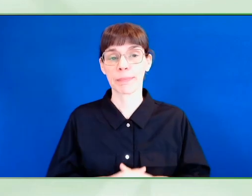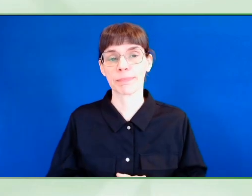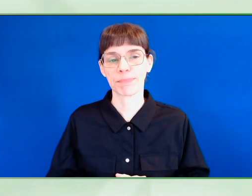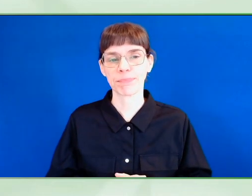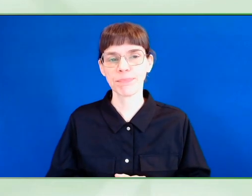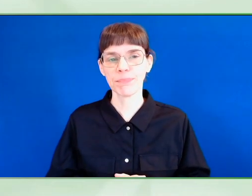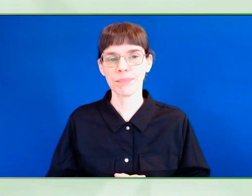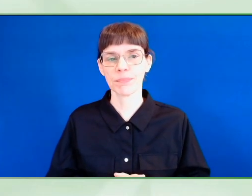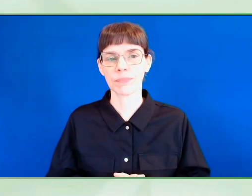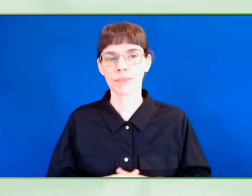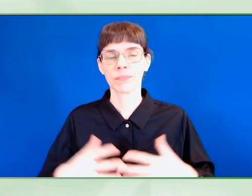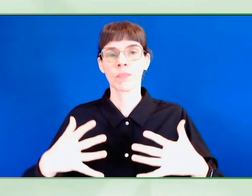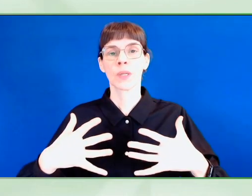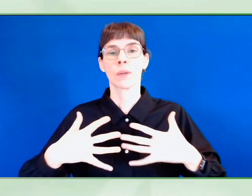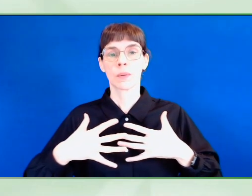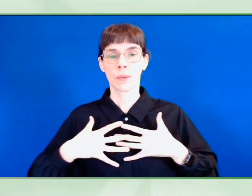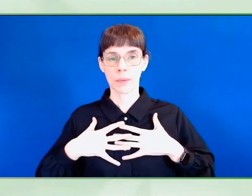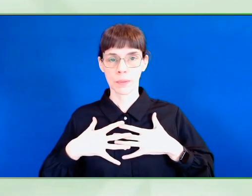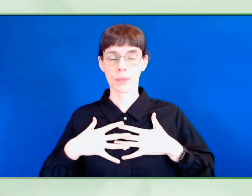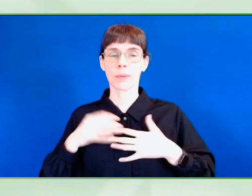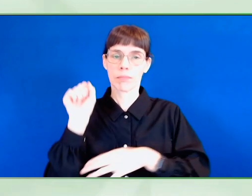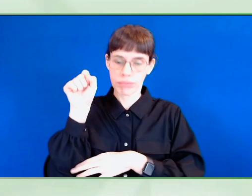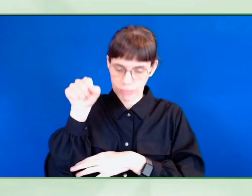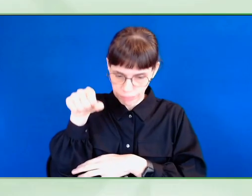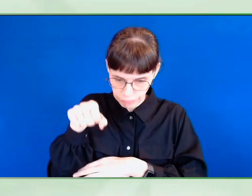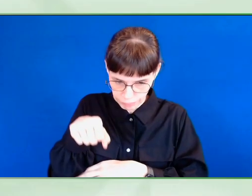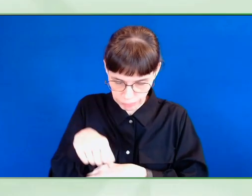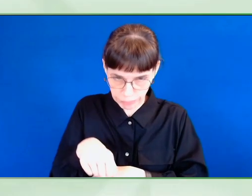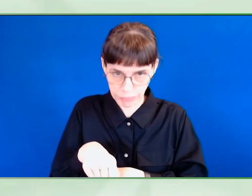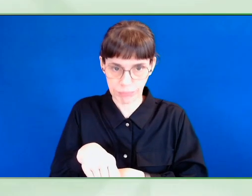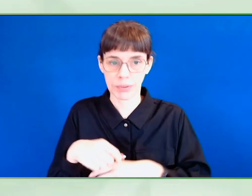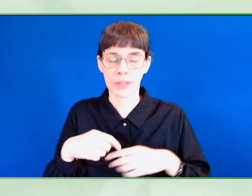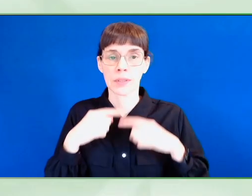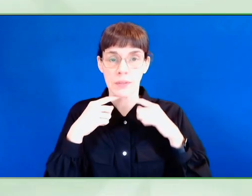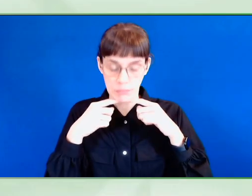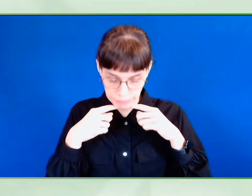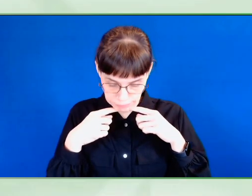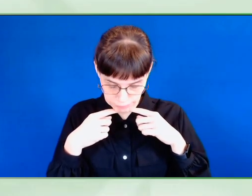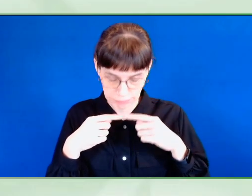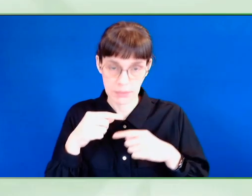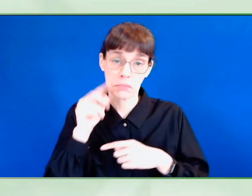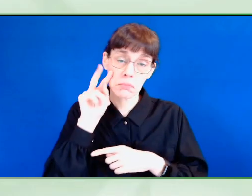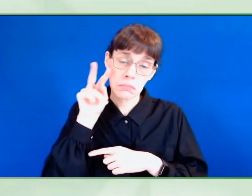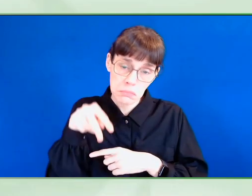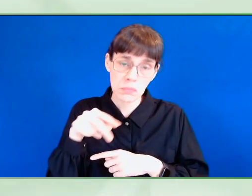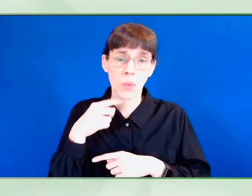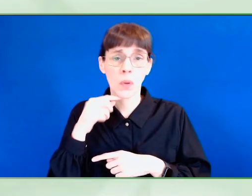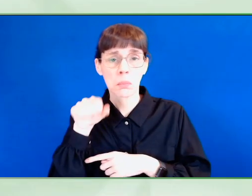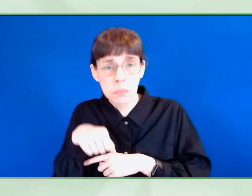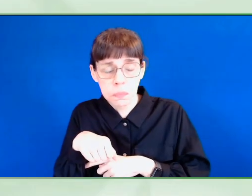into your forward fold. Again, chest coming towards those thighs, or gaze to the floor, or chin to the chest.